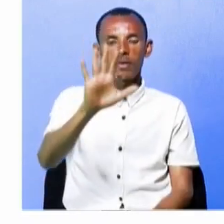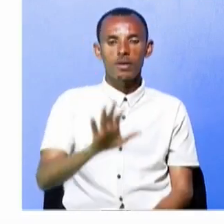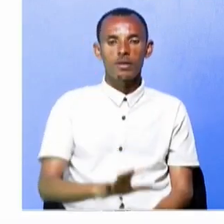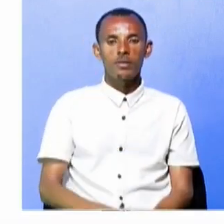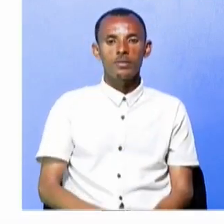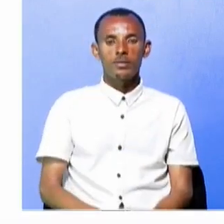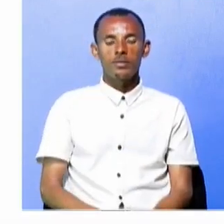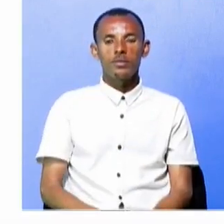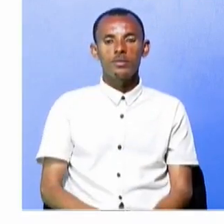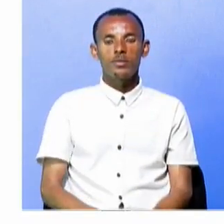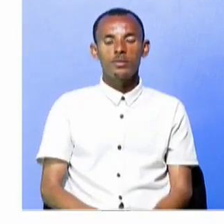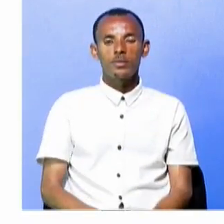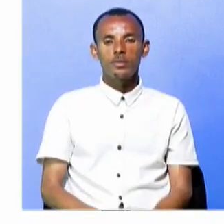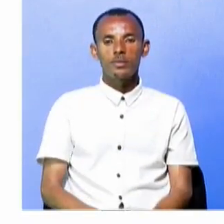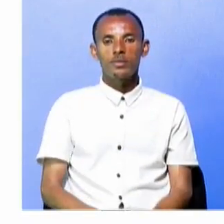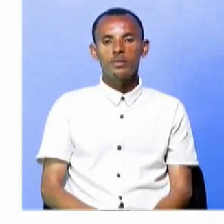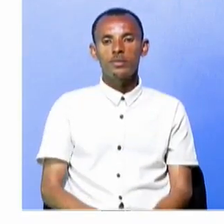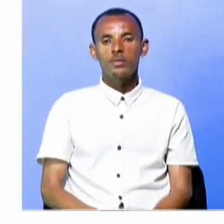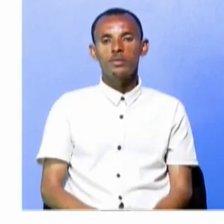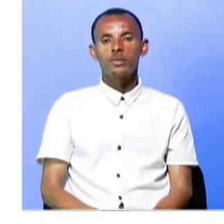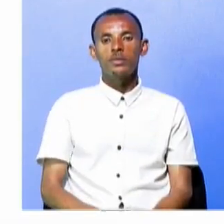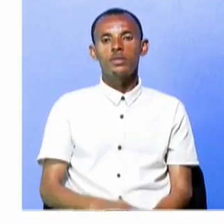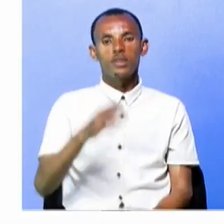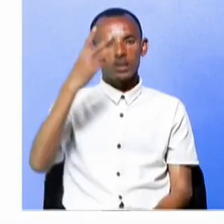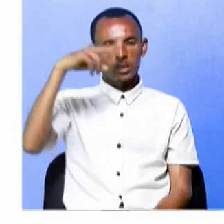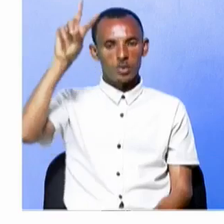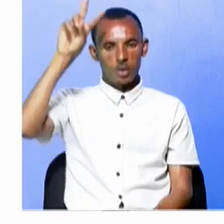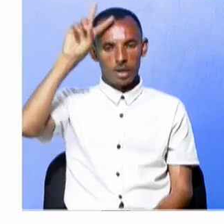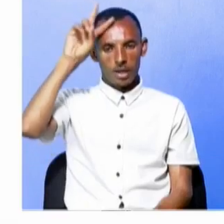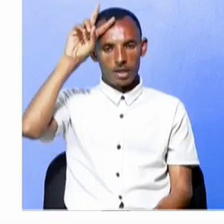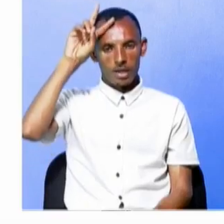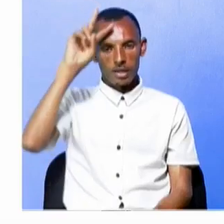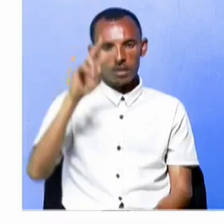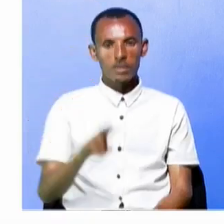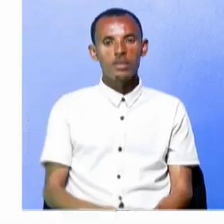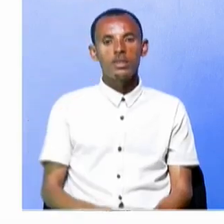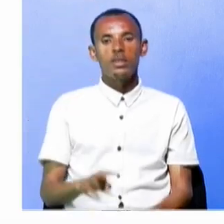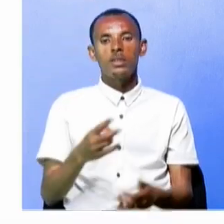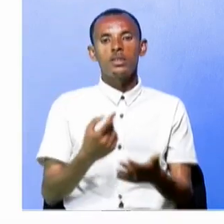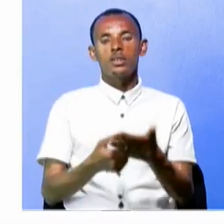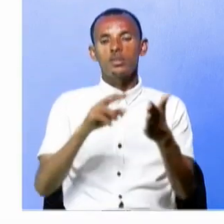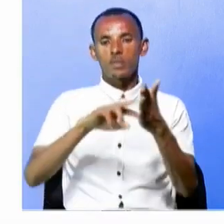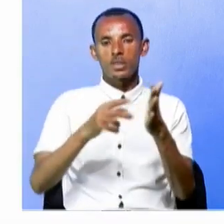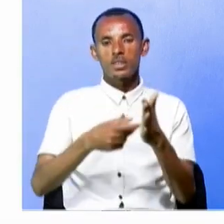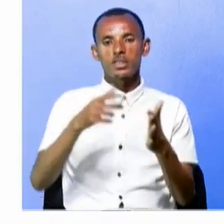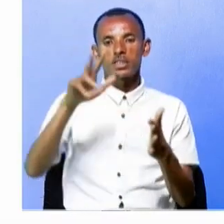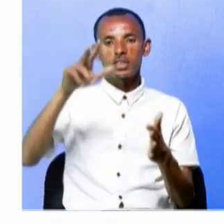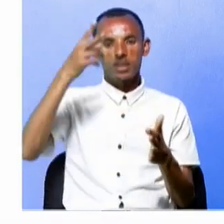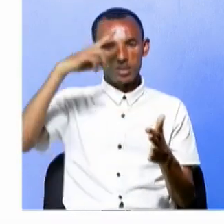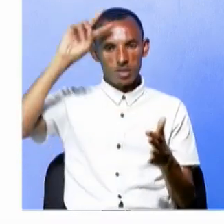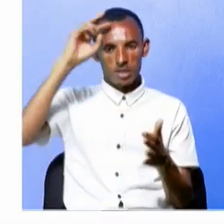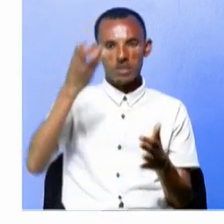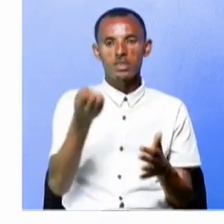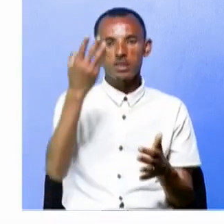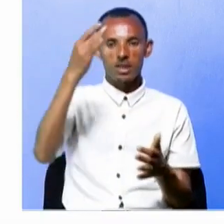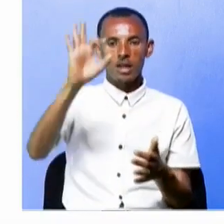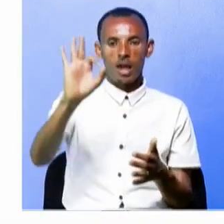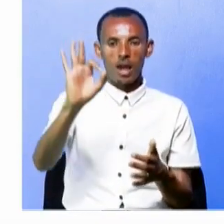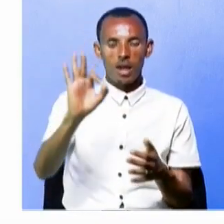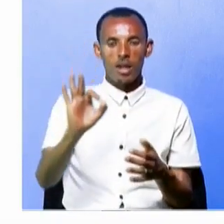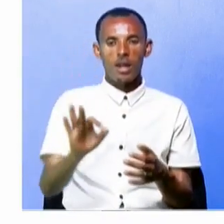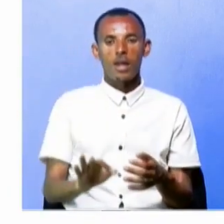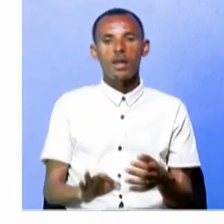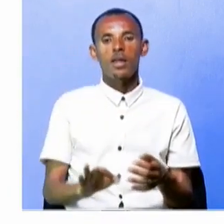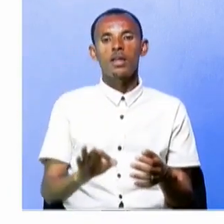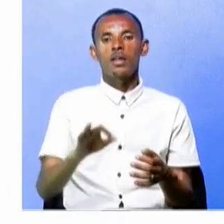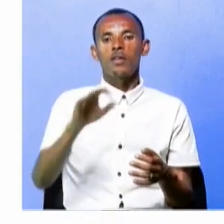3/5. Okay? So you can make it square. So this result tells us 9 by